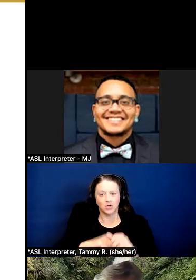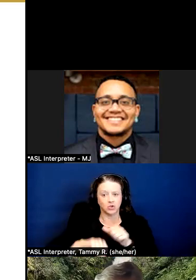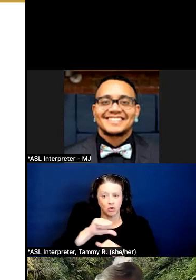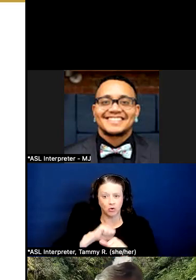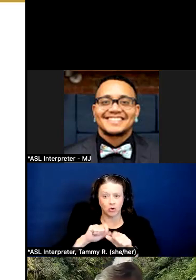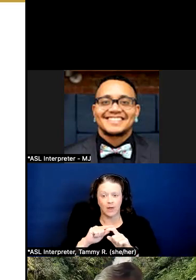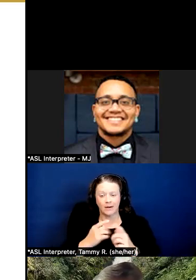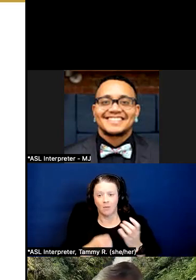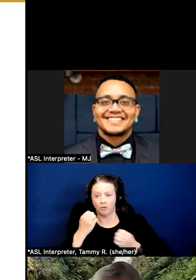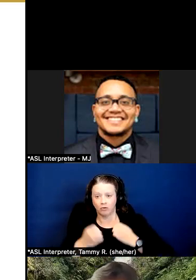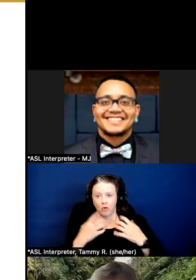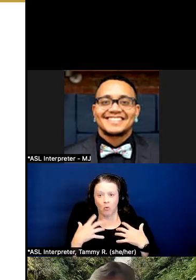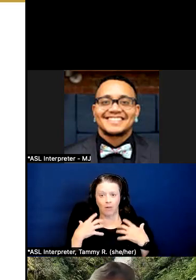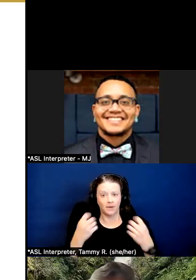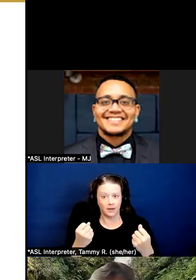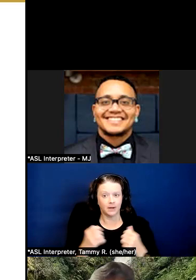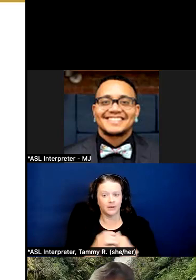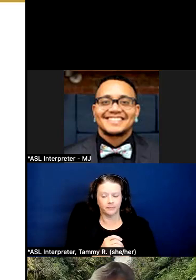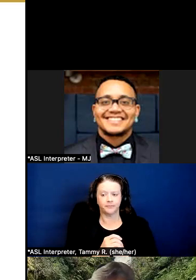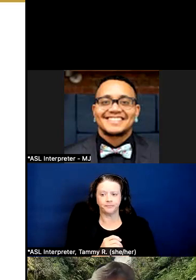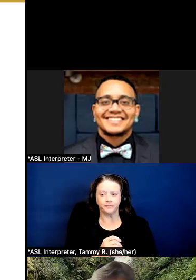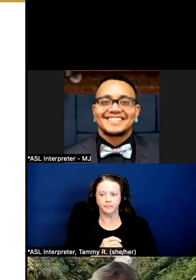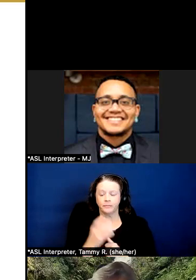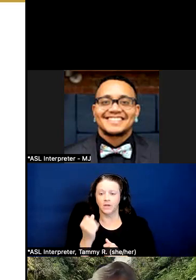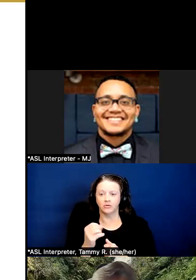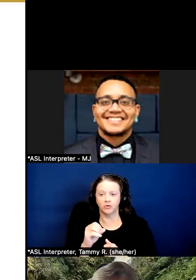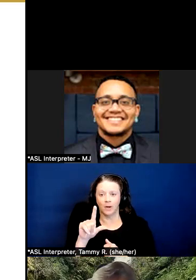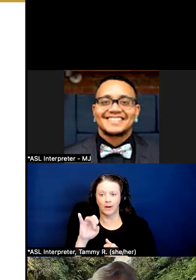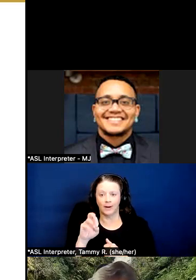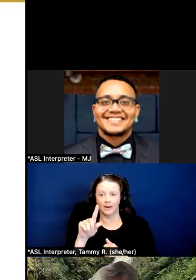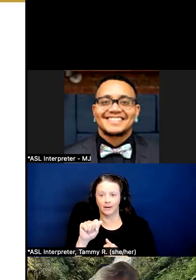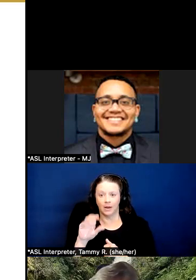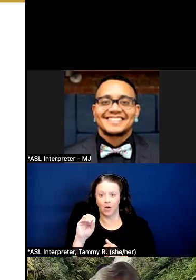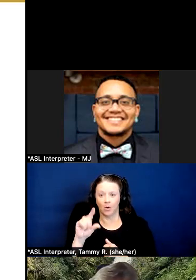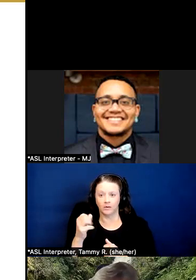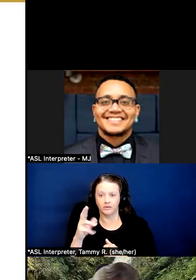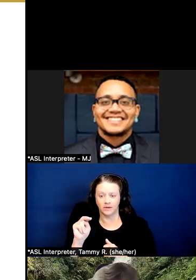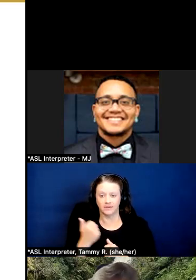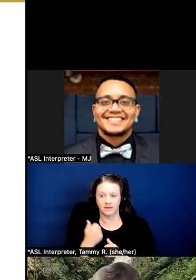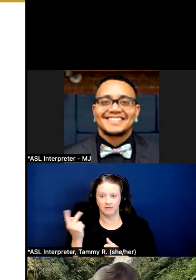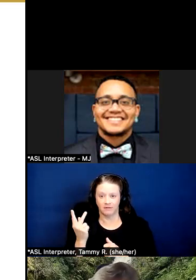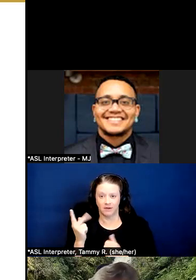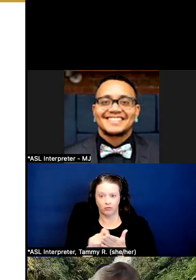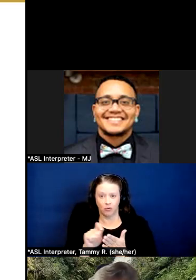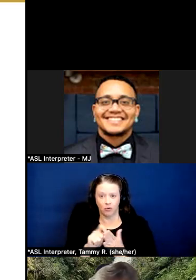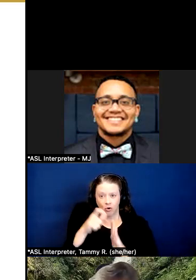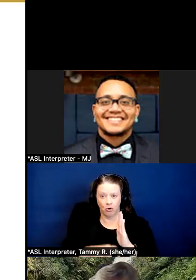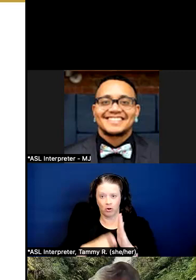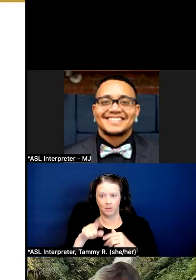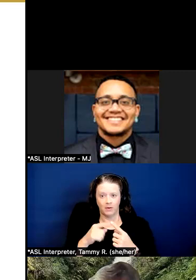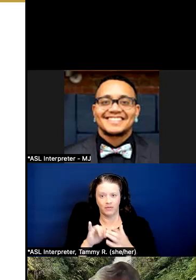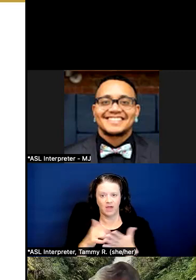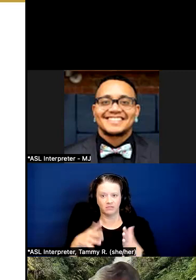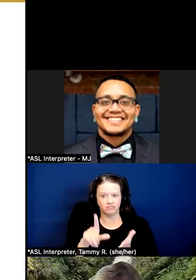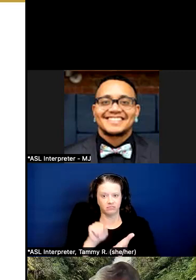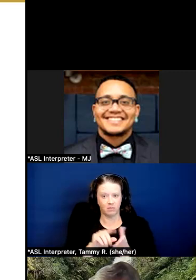emotional well-being. And so Linda Olson and I wrote an article about that is published,